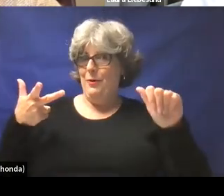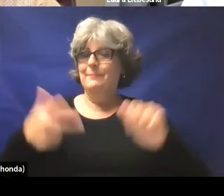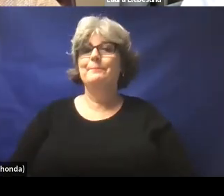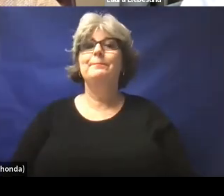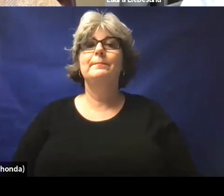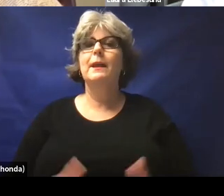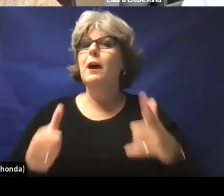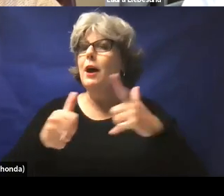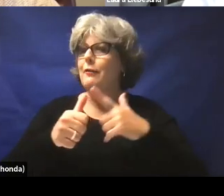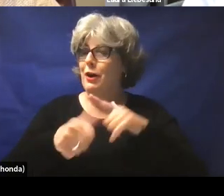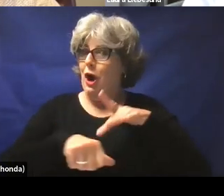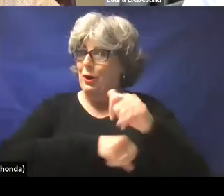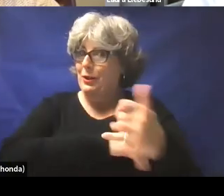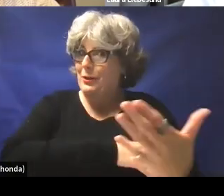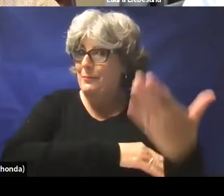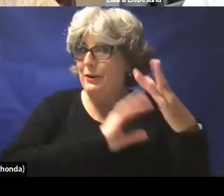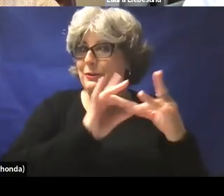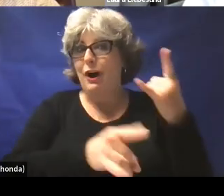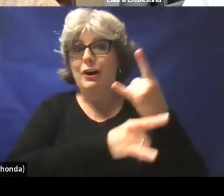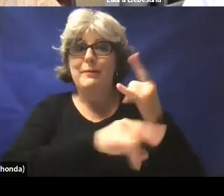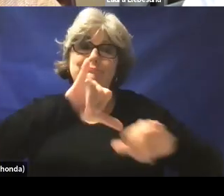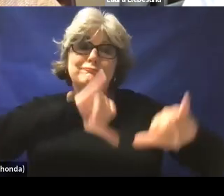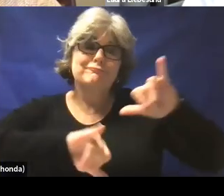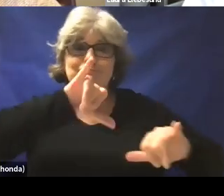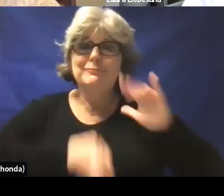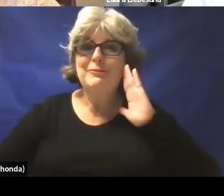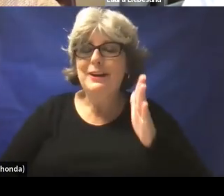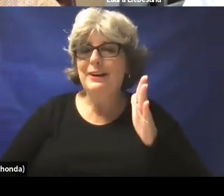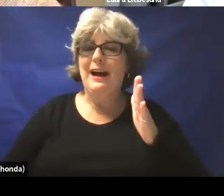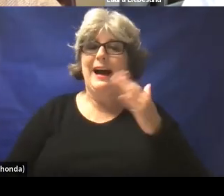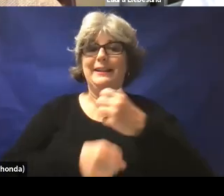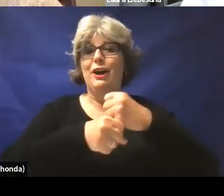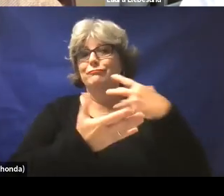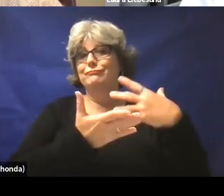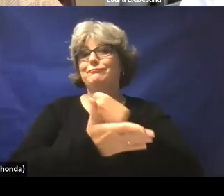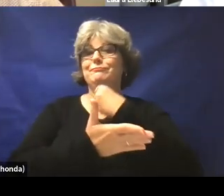But first, you know, it's a little early in the morning to talk about cocktails, but I know this is a coffee hour.